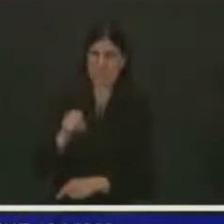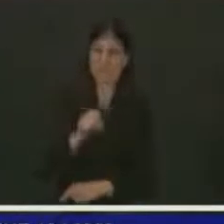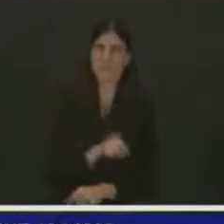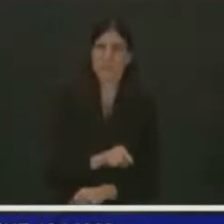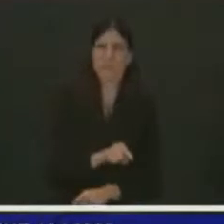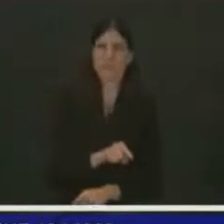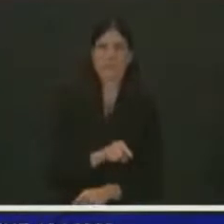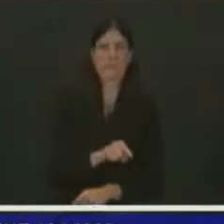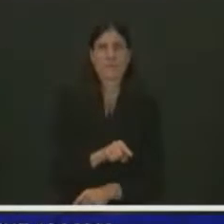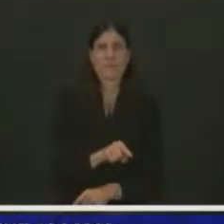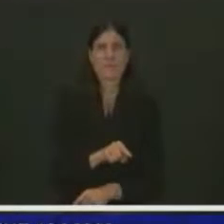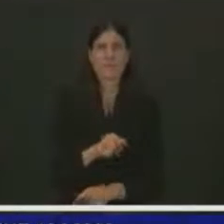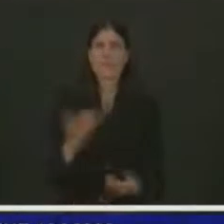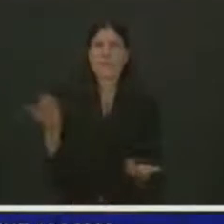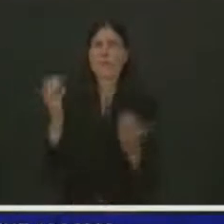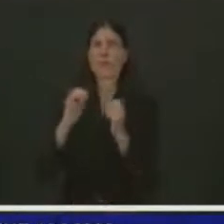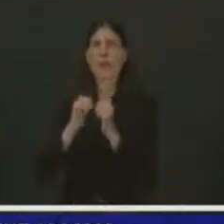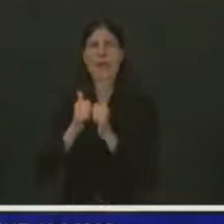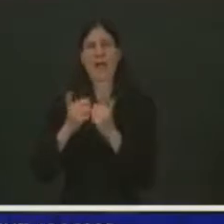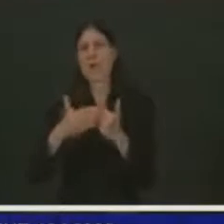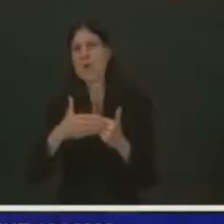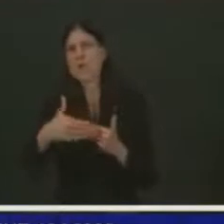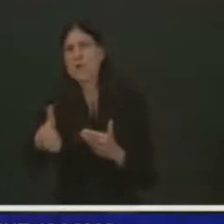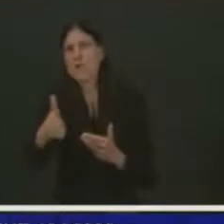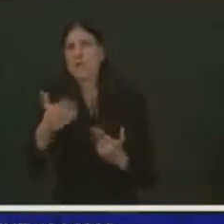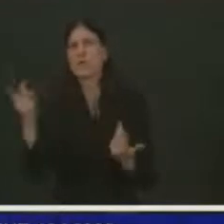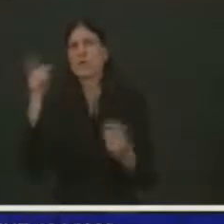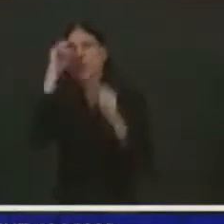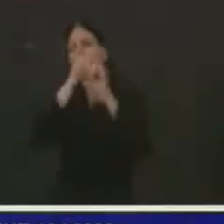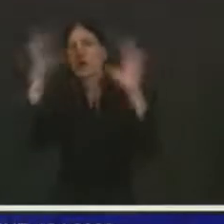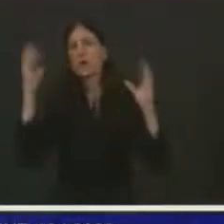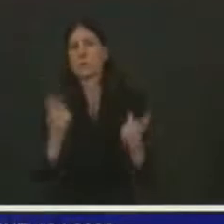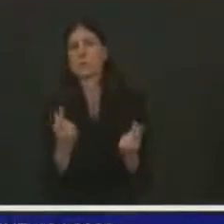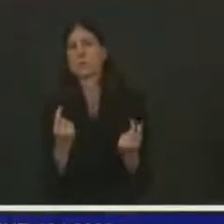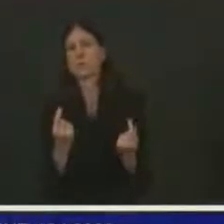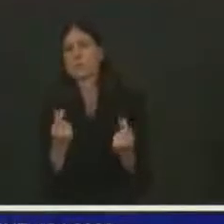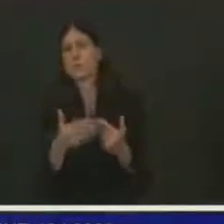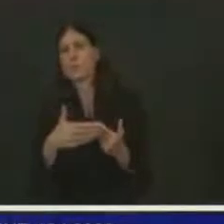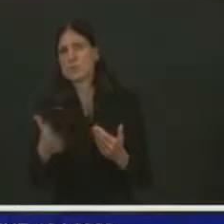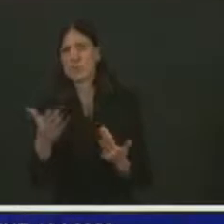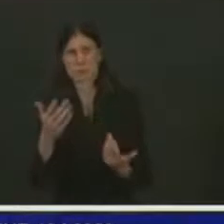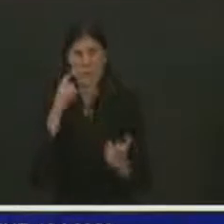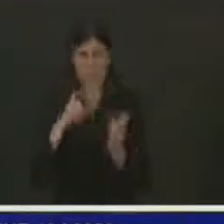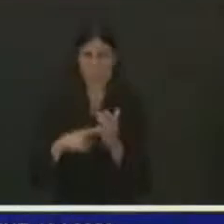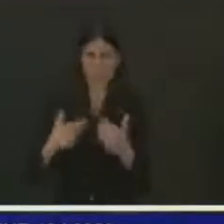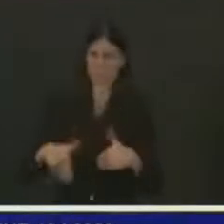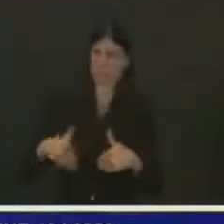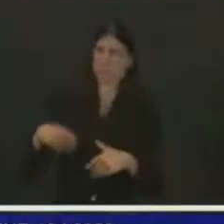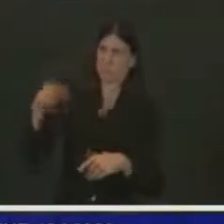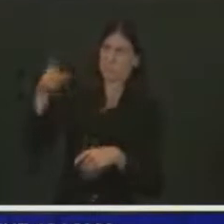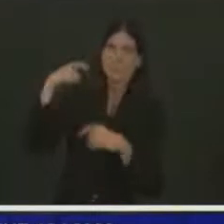the implications of that as distinct from PCR testing disparities, which are different,